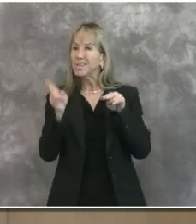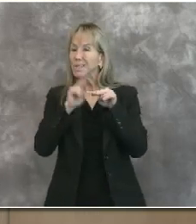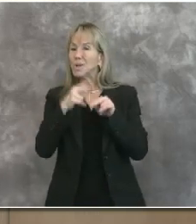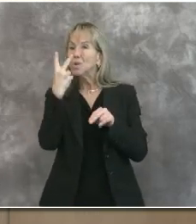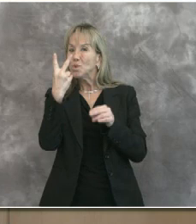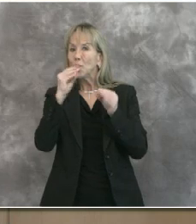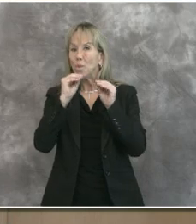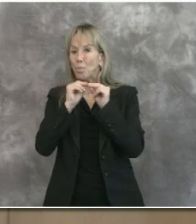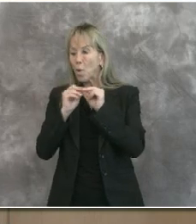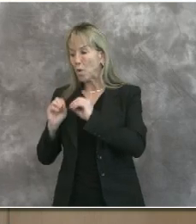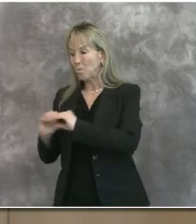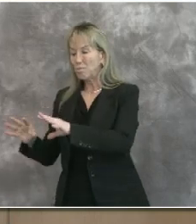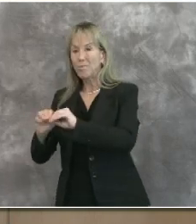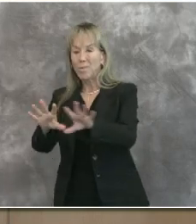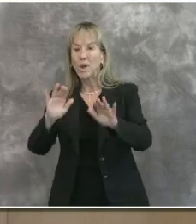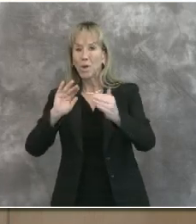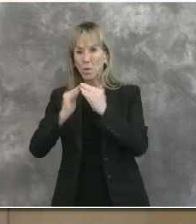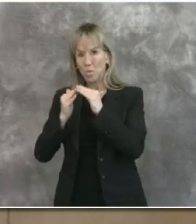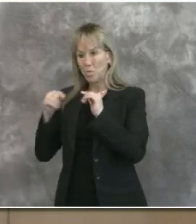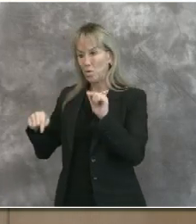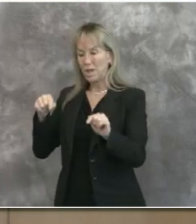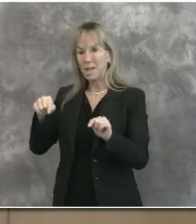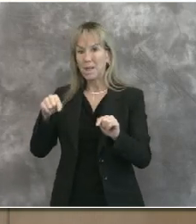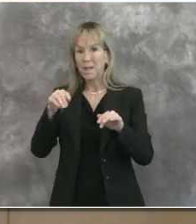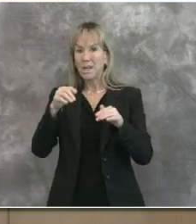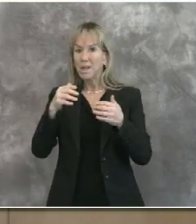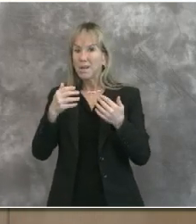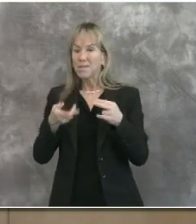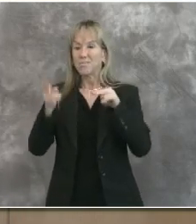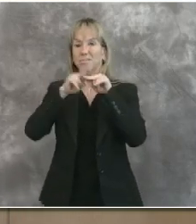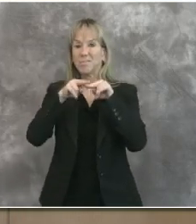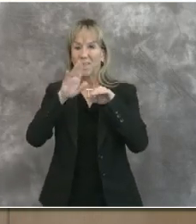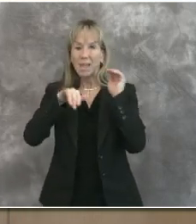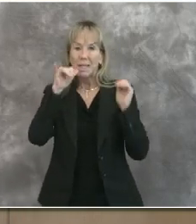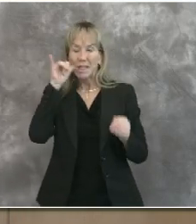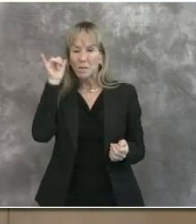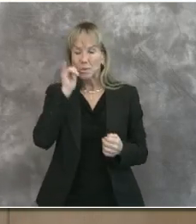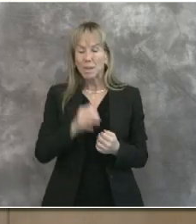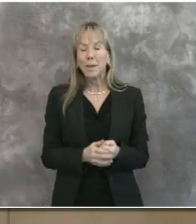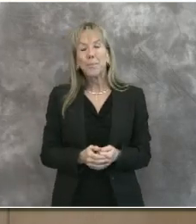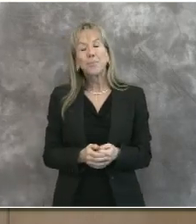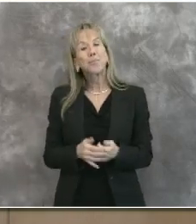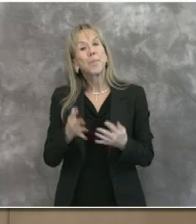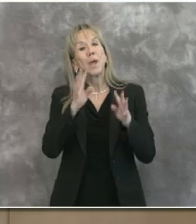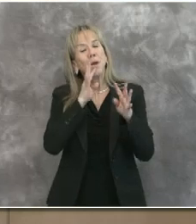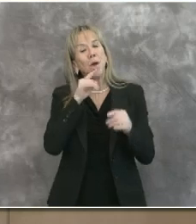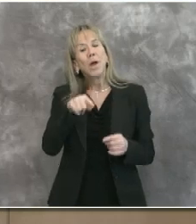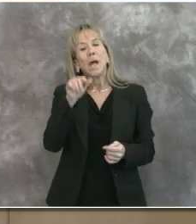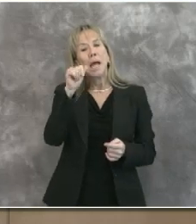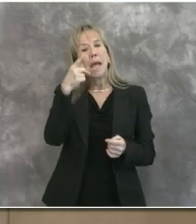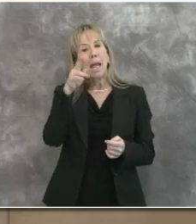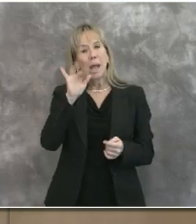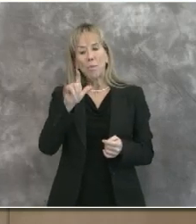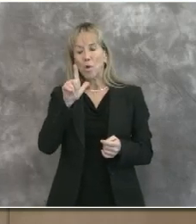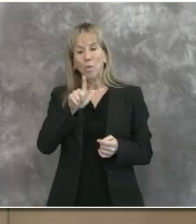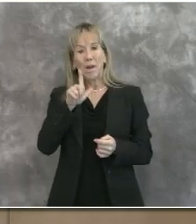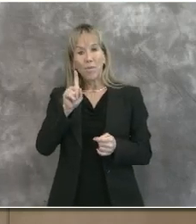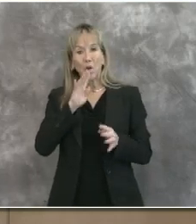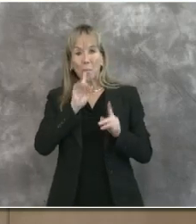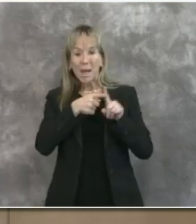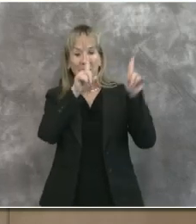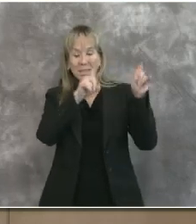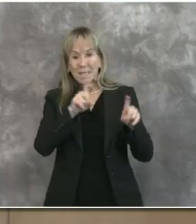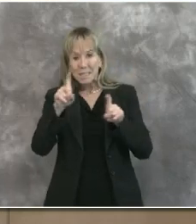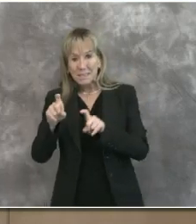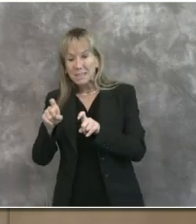community outbreaks than we reported yesterday. Regarding testing, as of April 21st, county hospitals